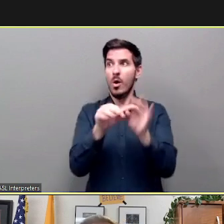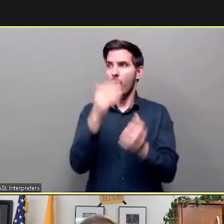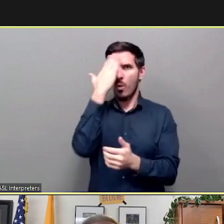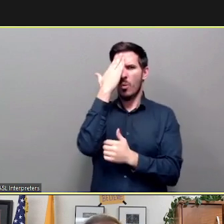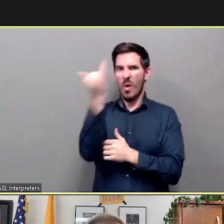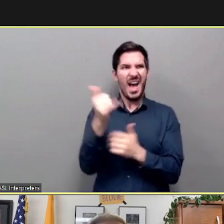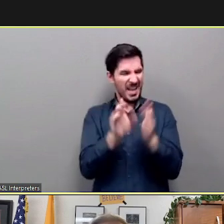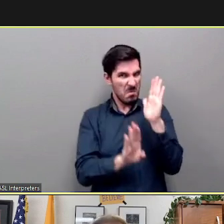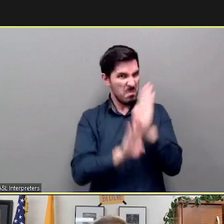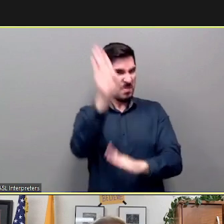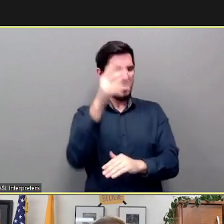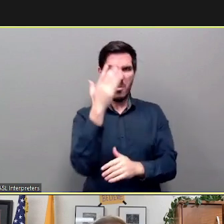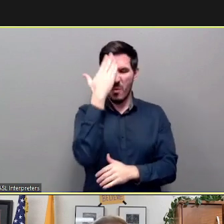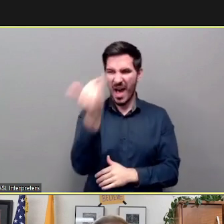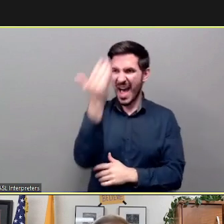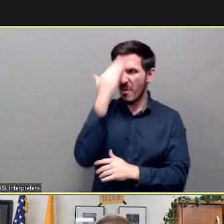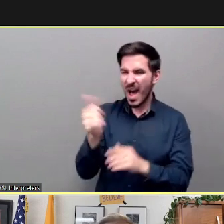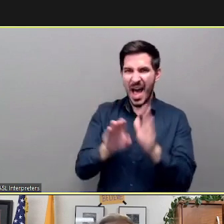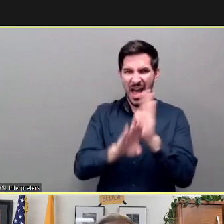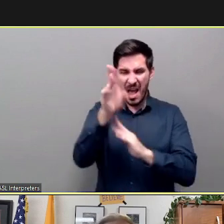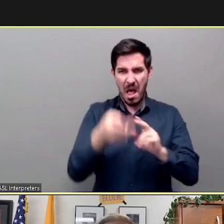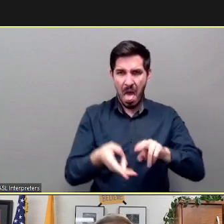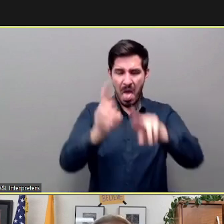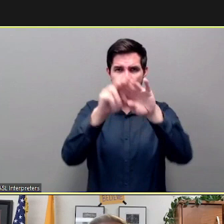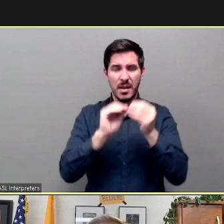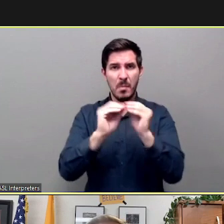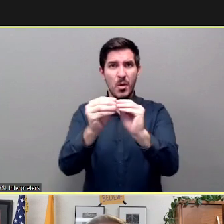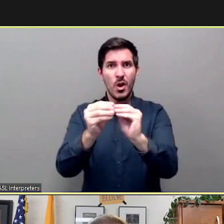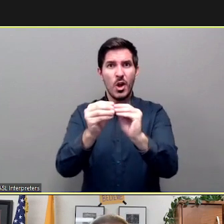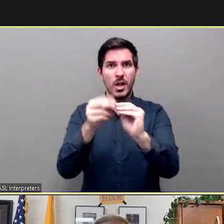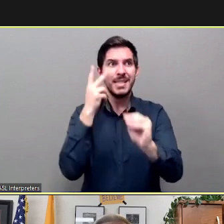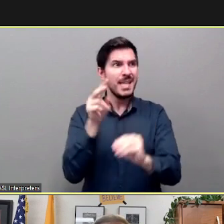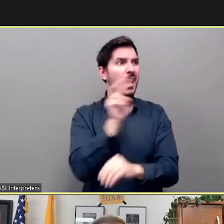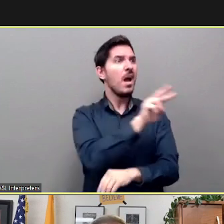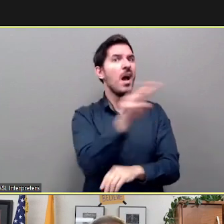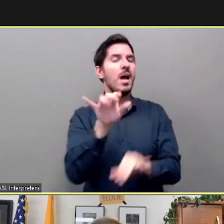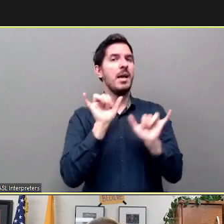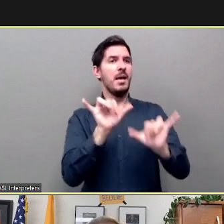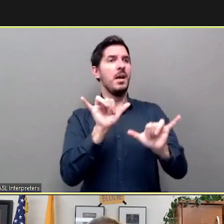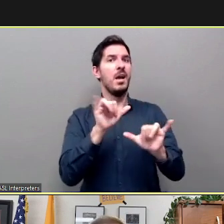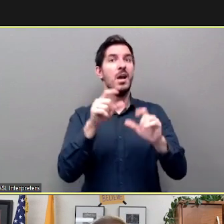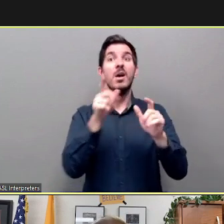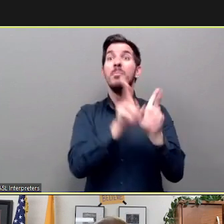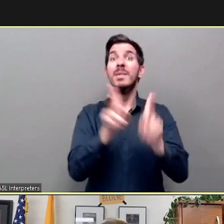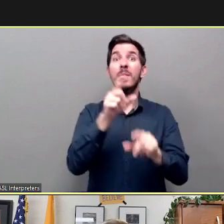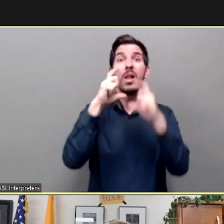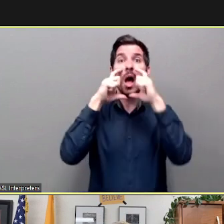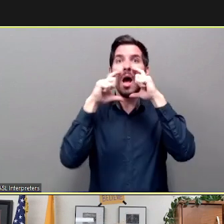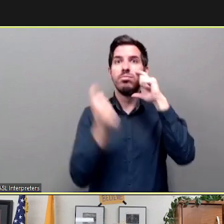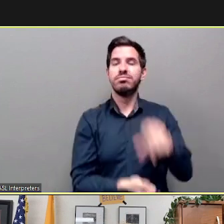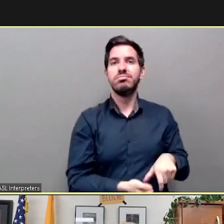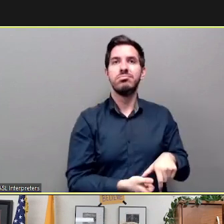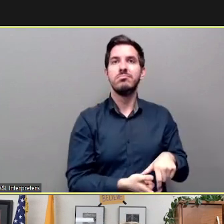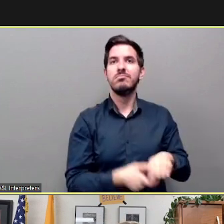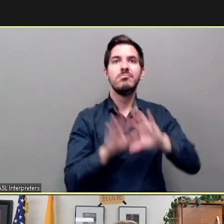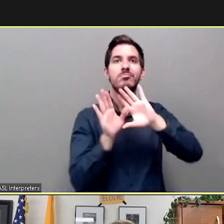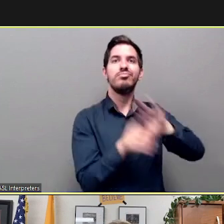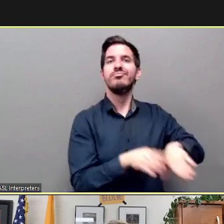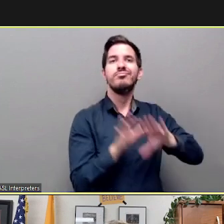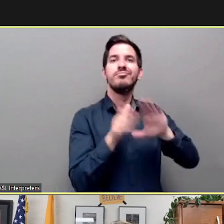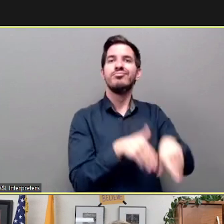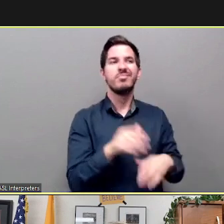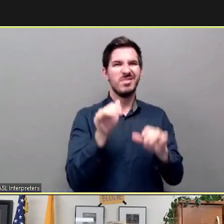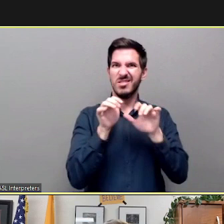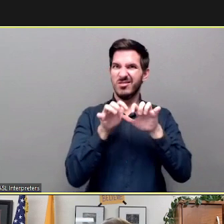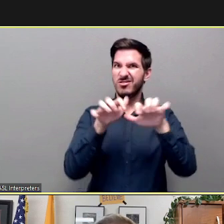viral illnesses is mask wearing has really dropped off a lot. And so we are seeing an uptick in a number of things.